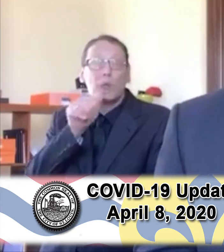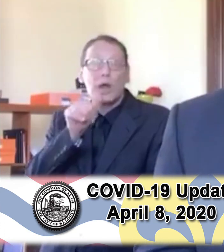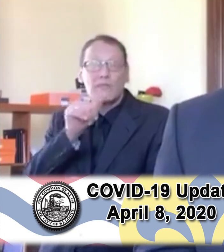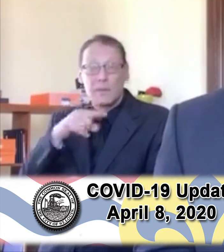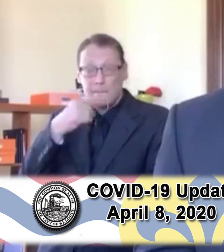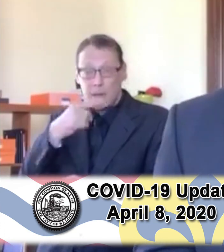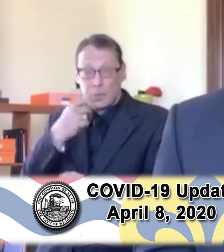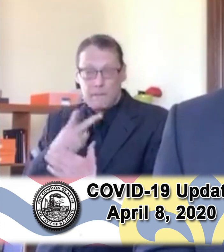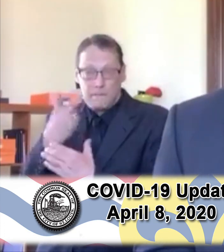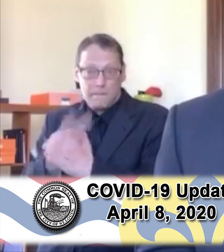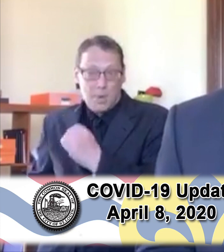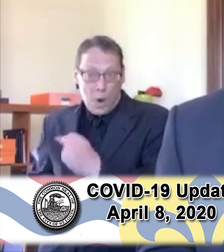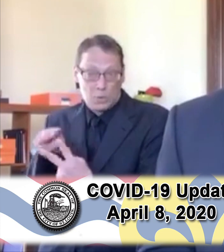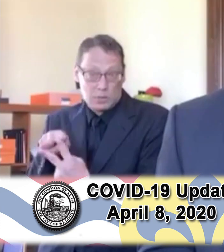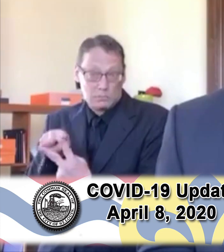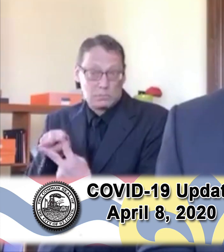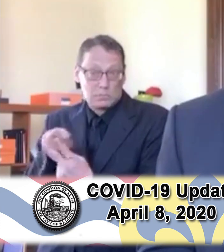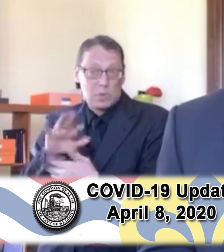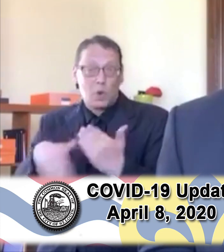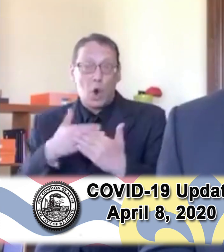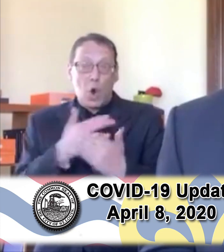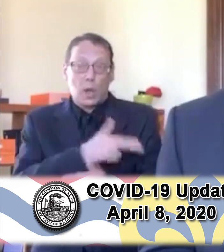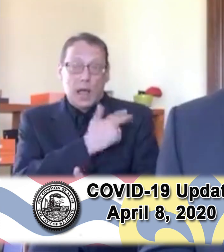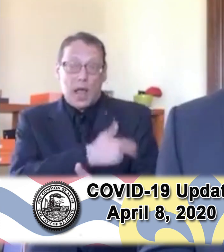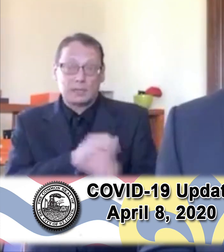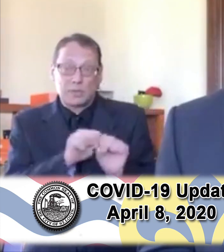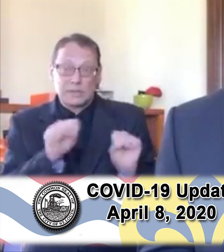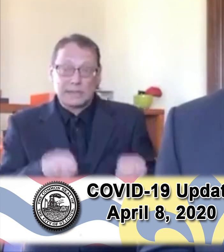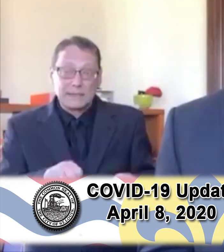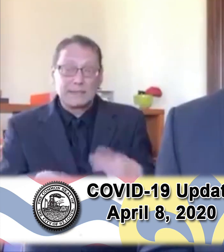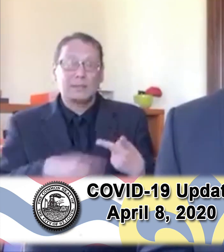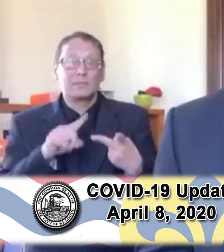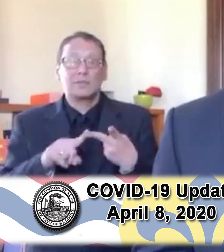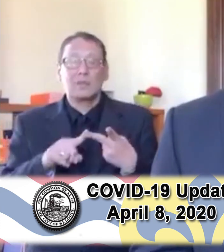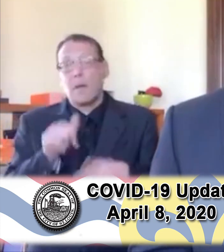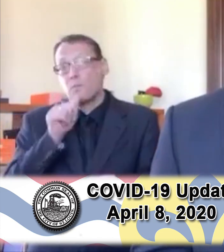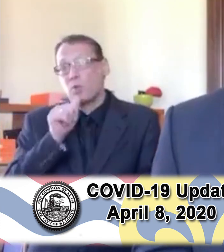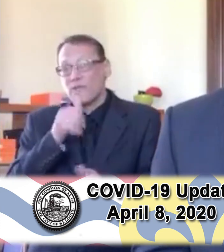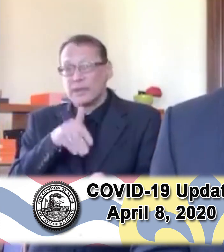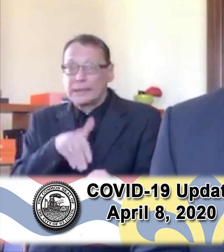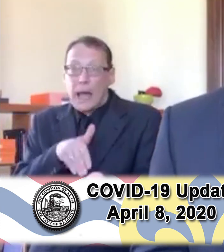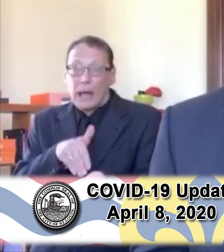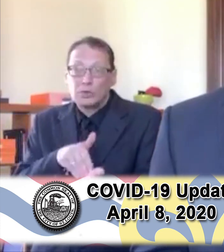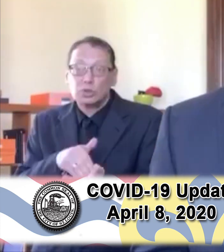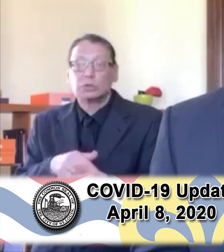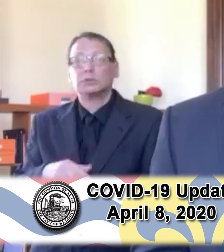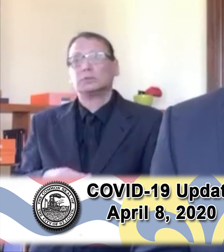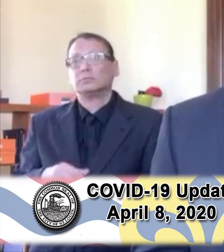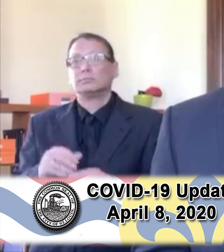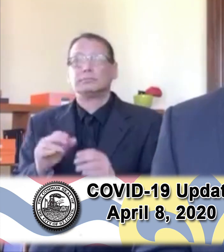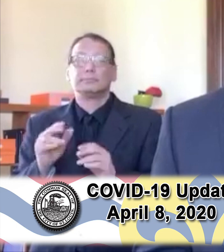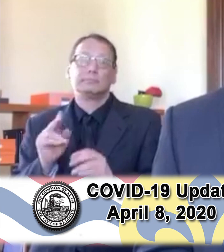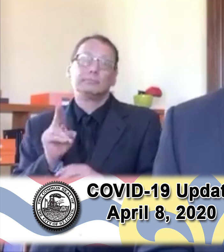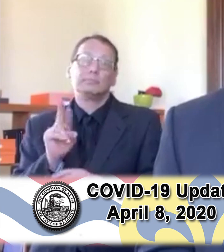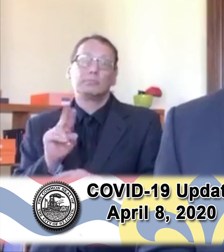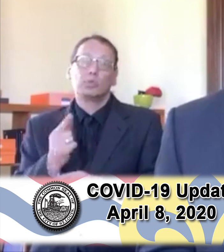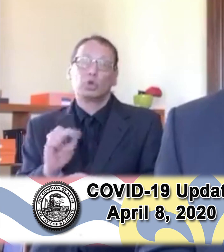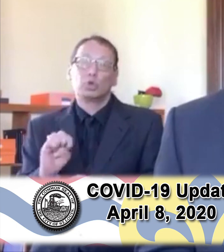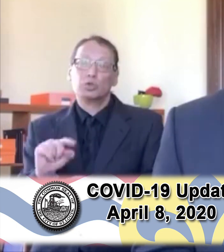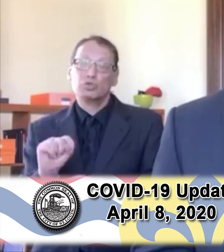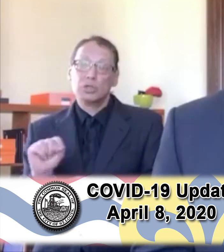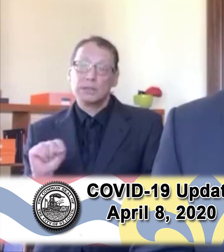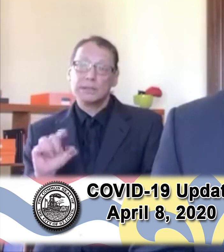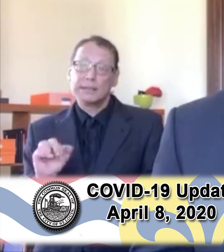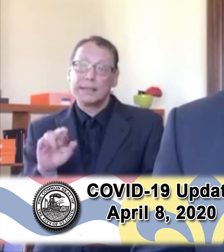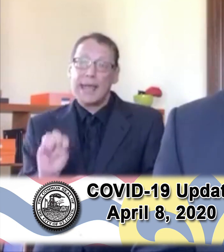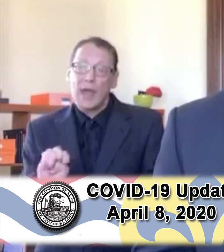reporting, as well as our medical providers. So all hospital systems, private practitioners, urgent care centers are all deemed to be mandated reporters. And